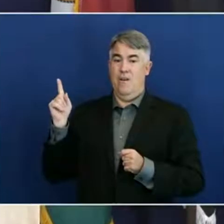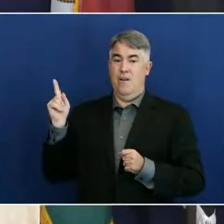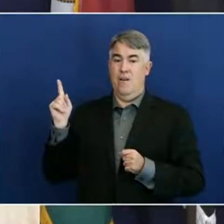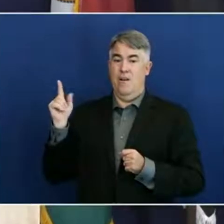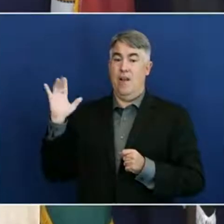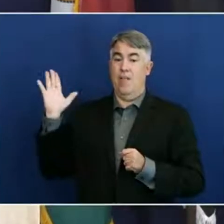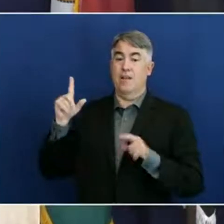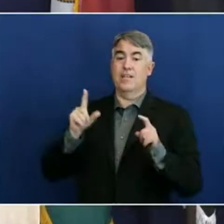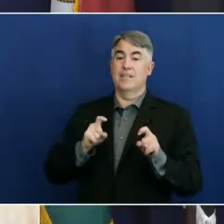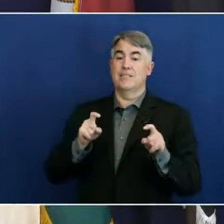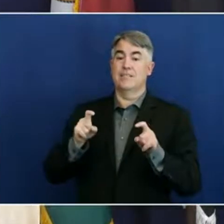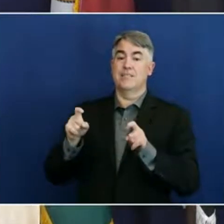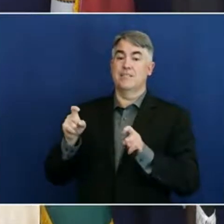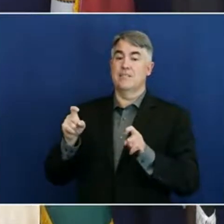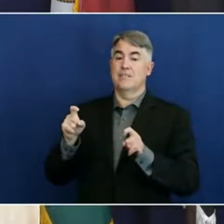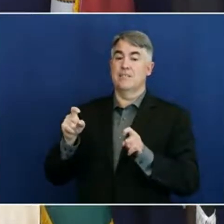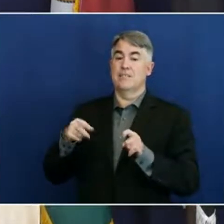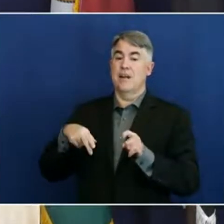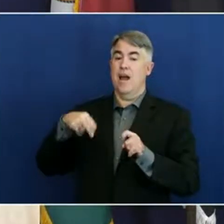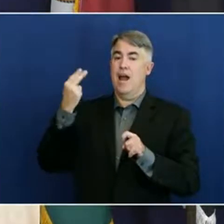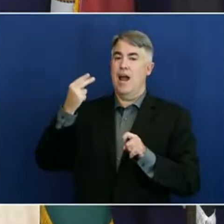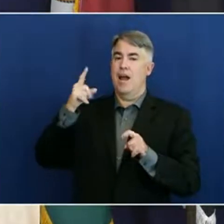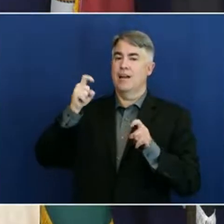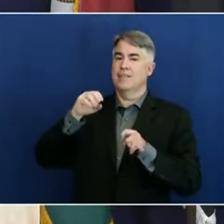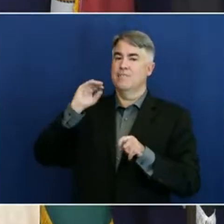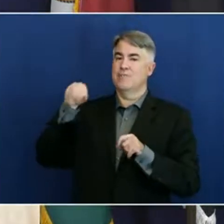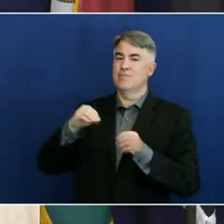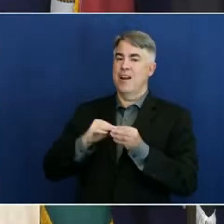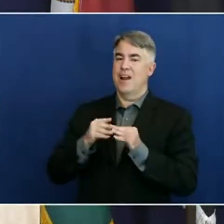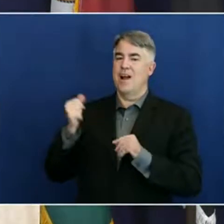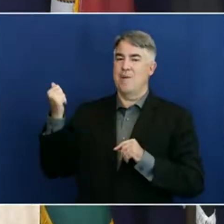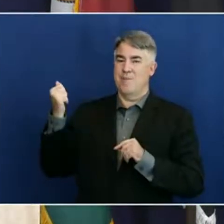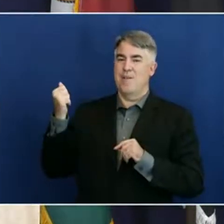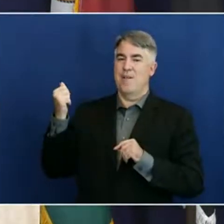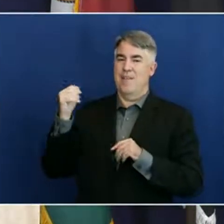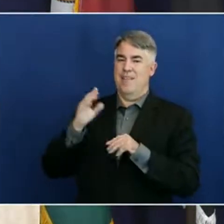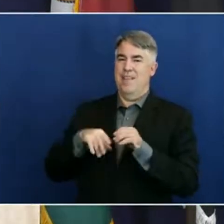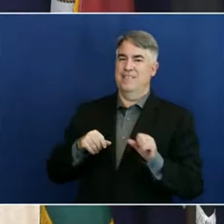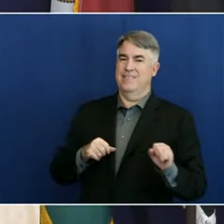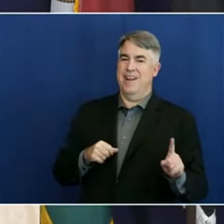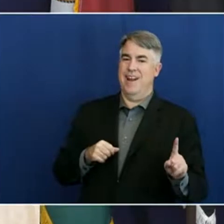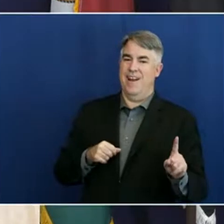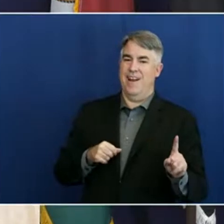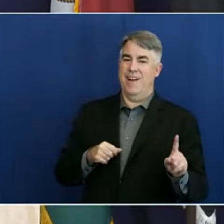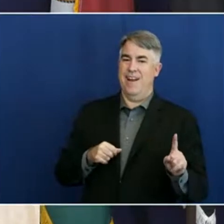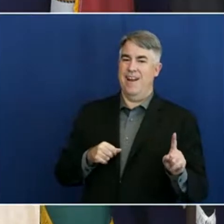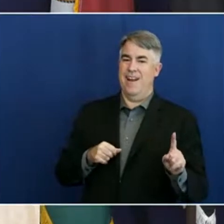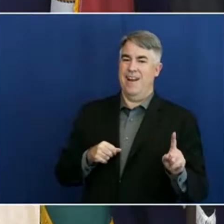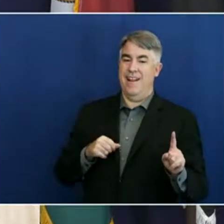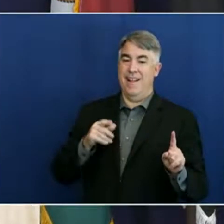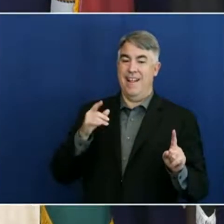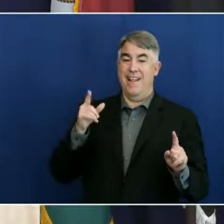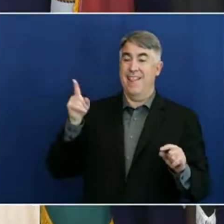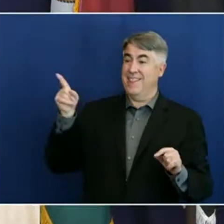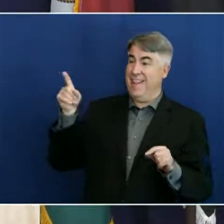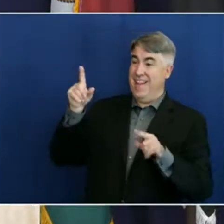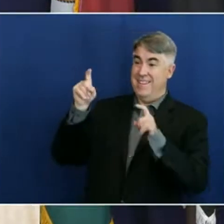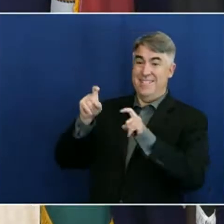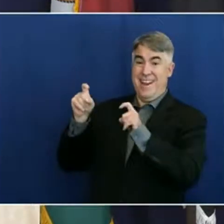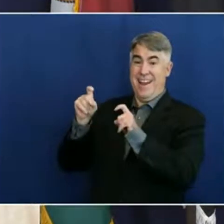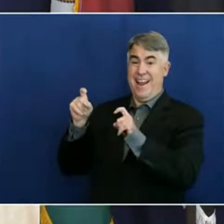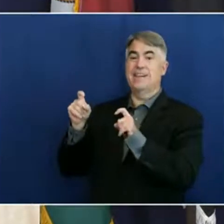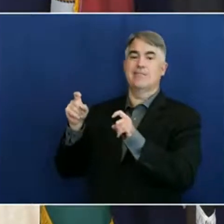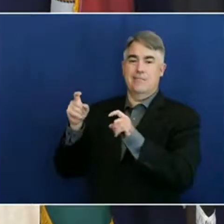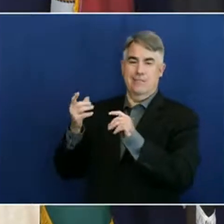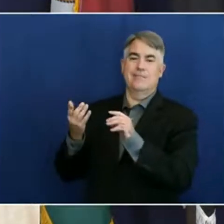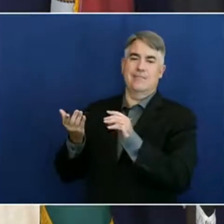testing percentage. And that can help decrease the case rate to a lower level.